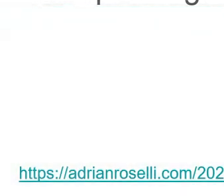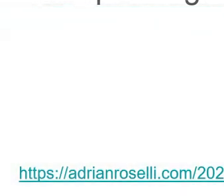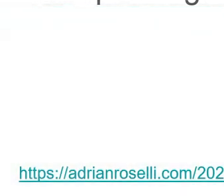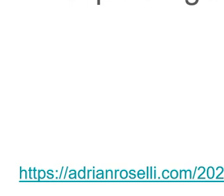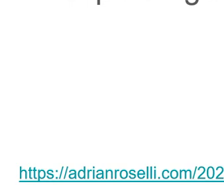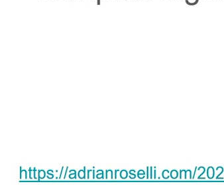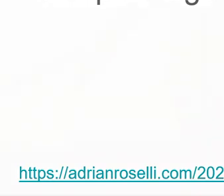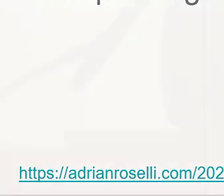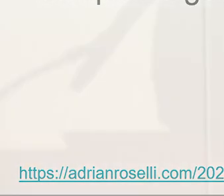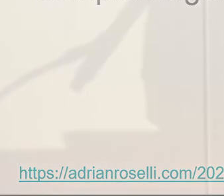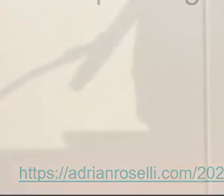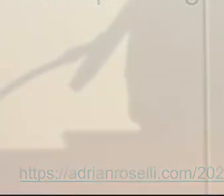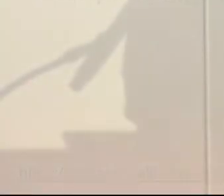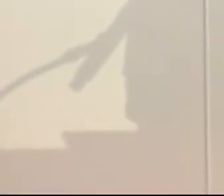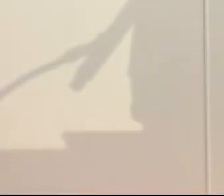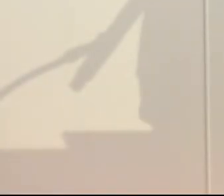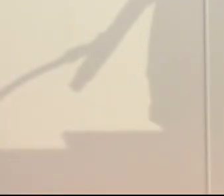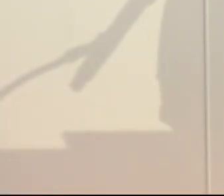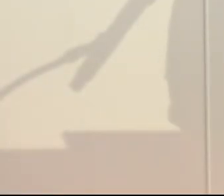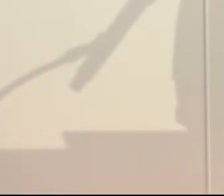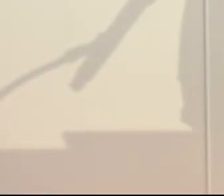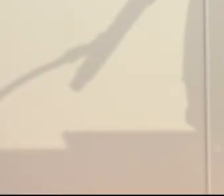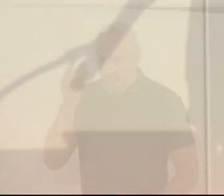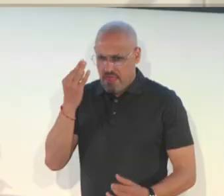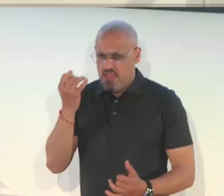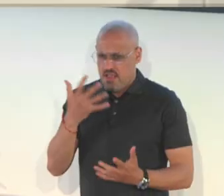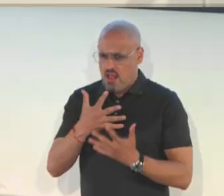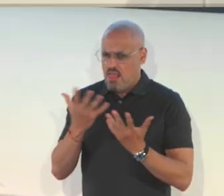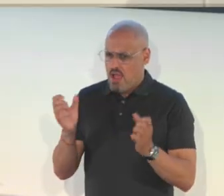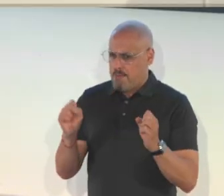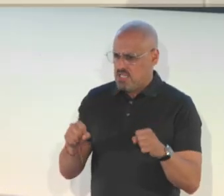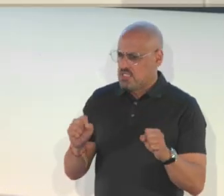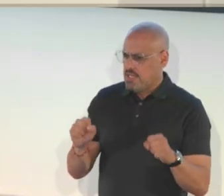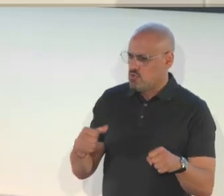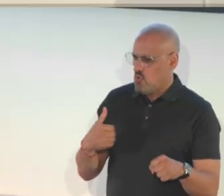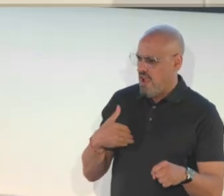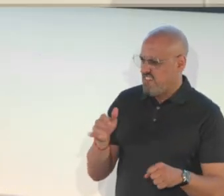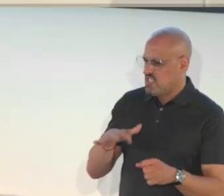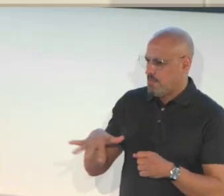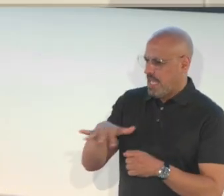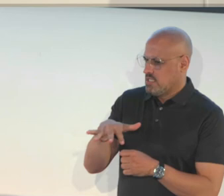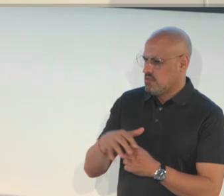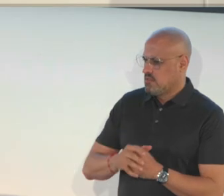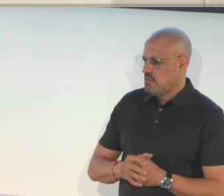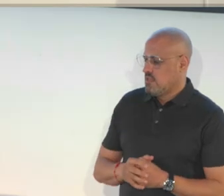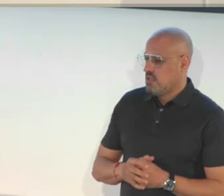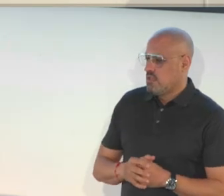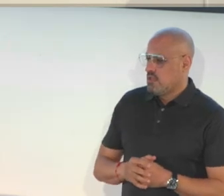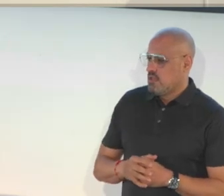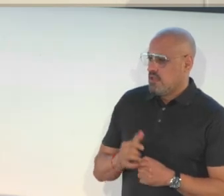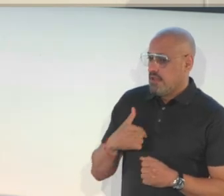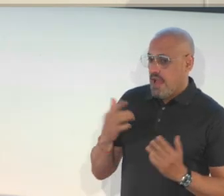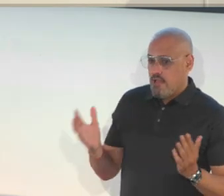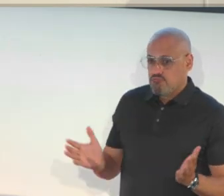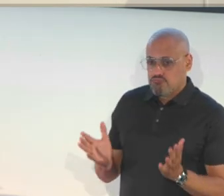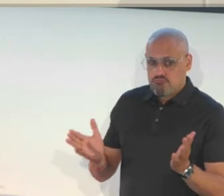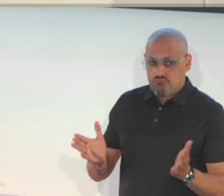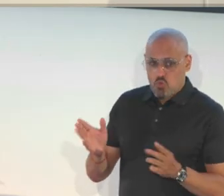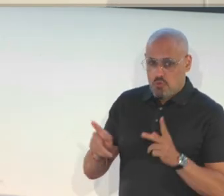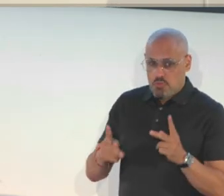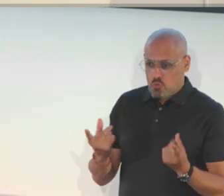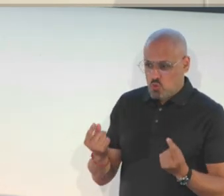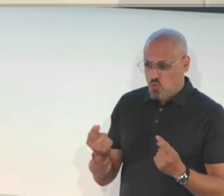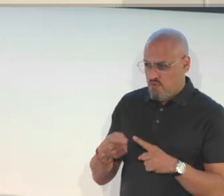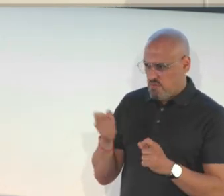AI. I think that there's a lot of potential in this space, but what I encourage folks to do from